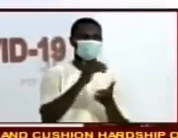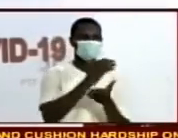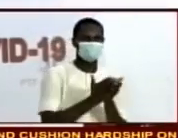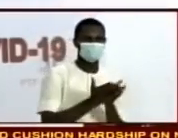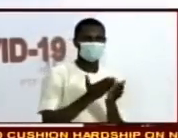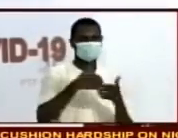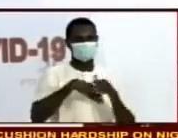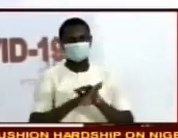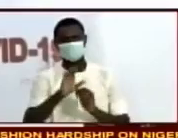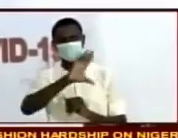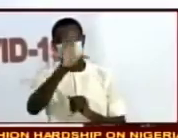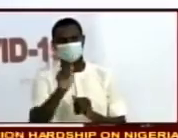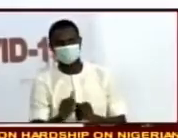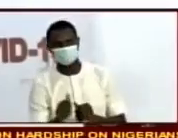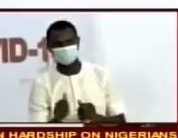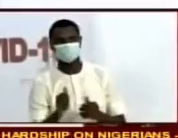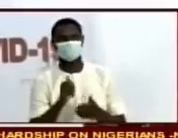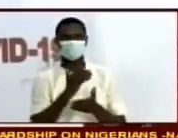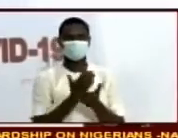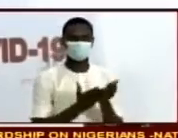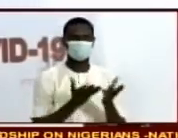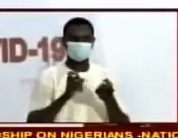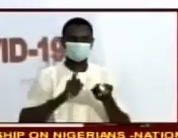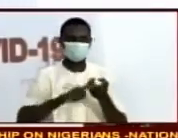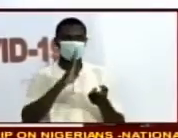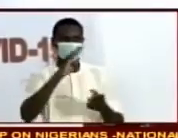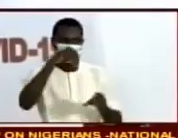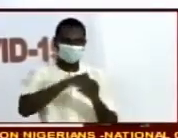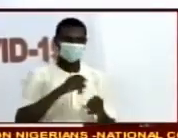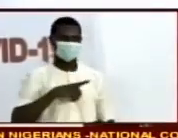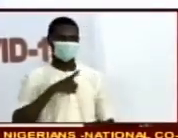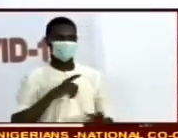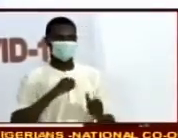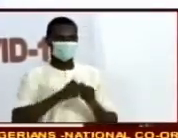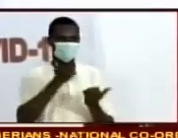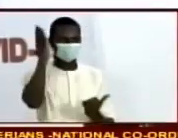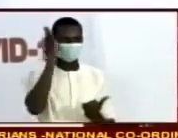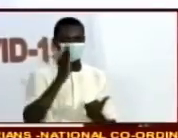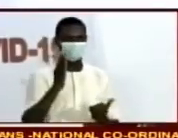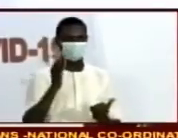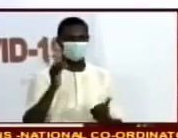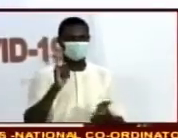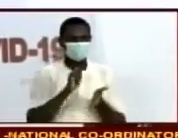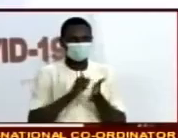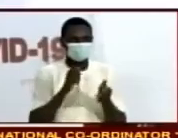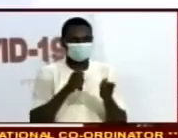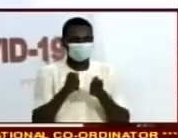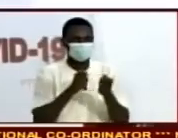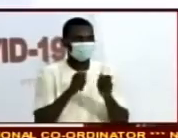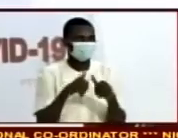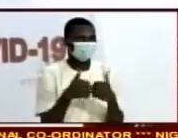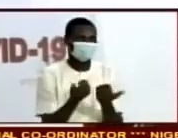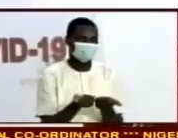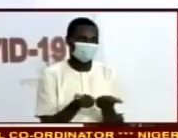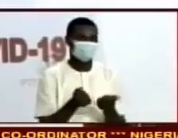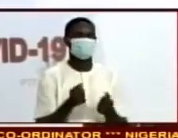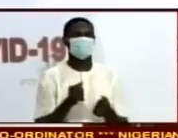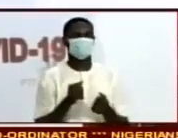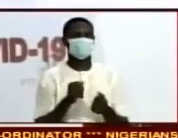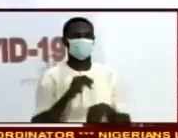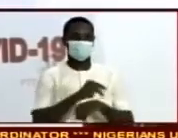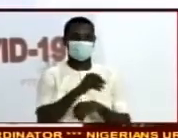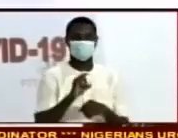in Lagos or want to be in Lagos, how is that going to be taken care of? But with the Minister of Aviation, I'm